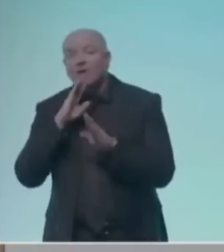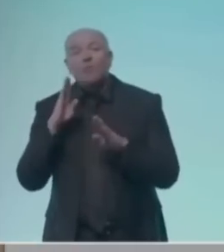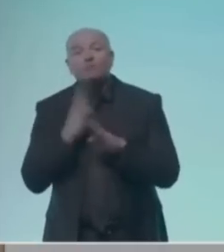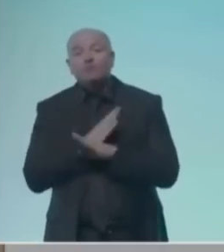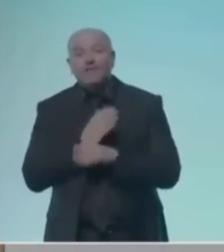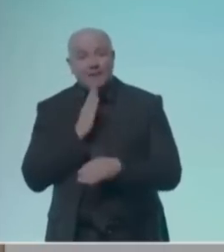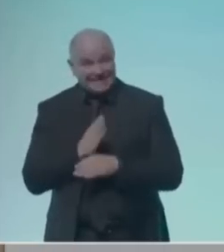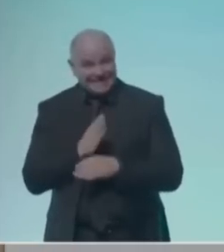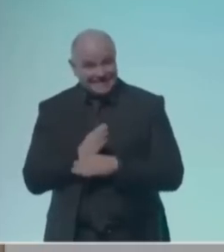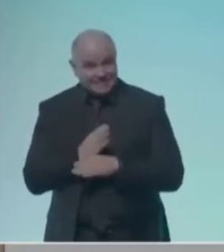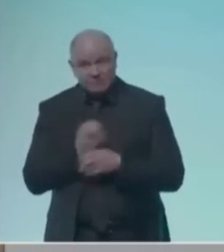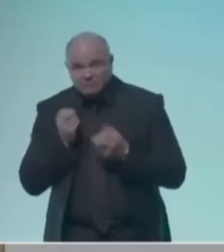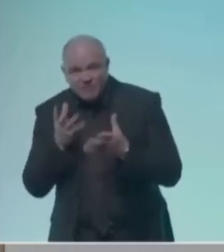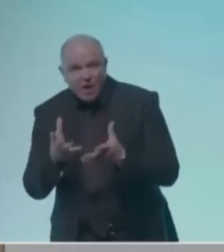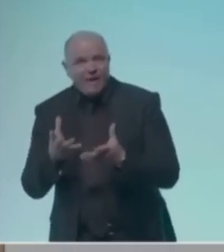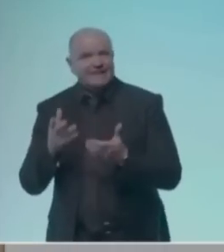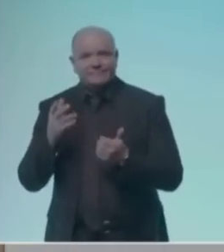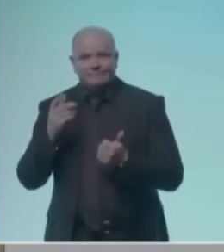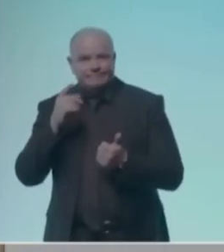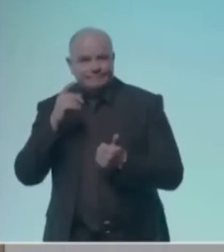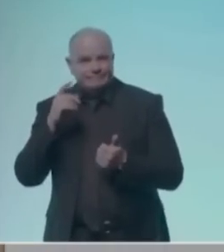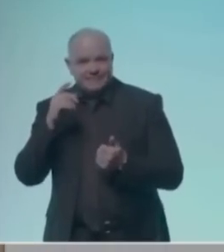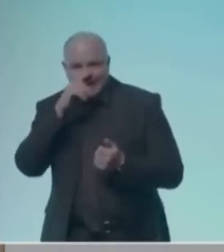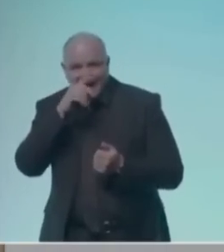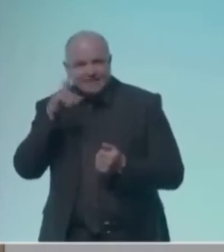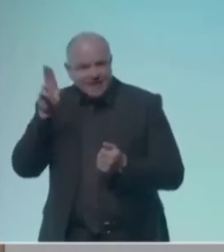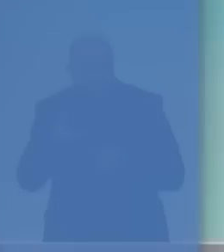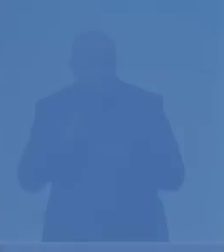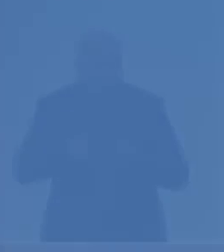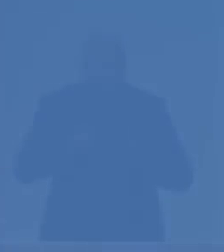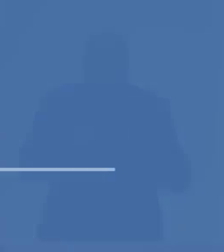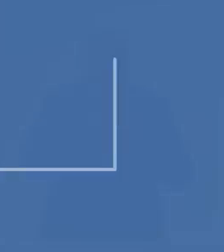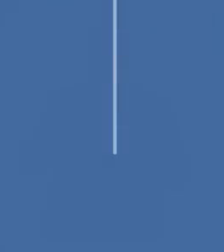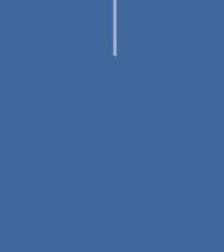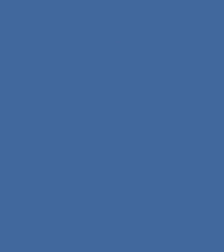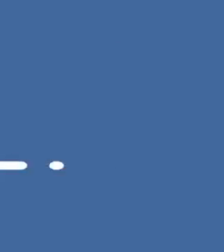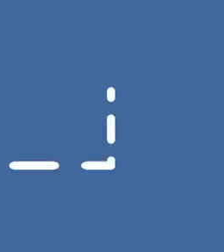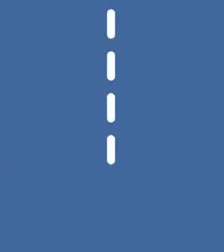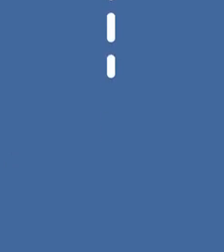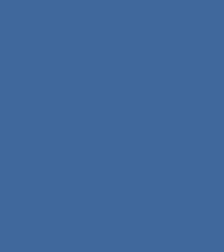working in critical national infrastructure within the scope of cyber resilience regulations.